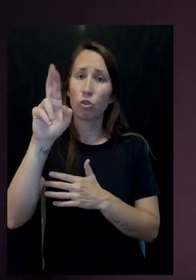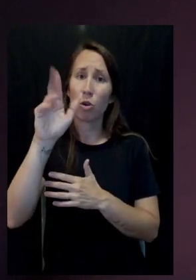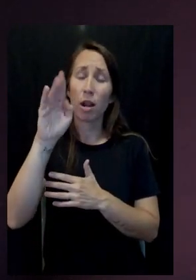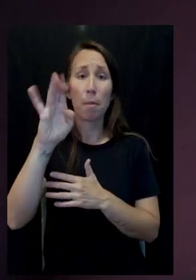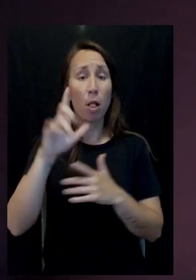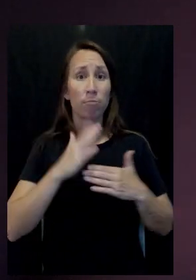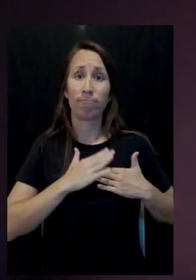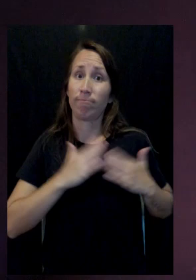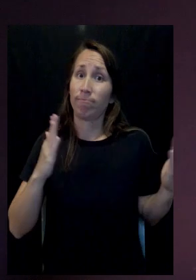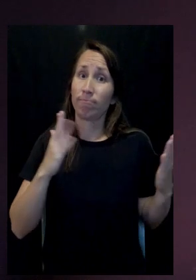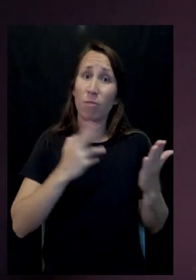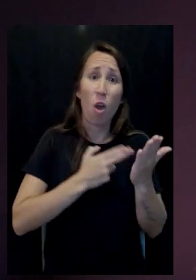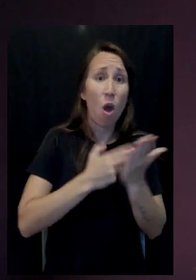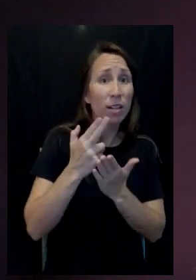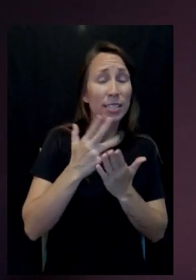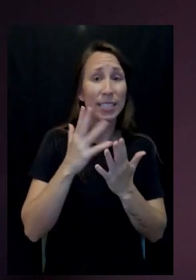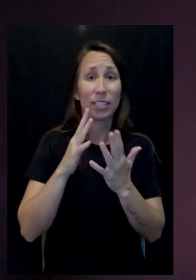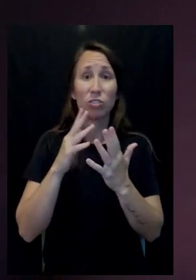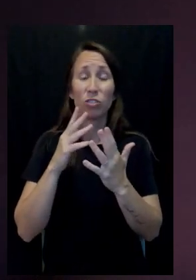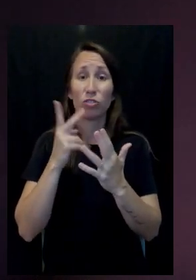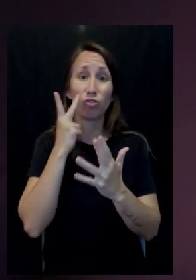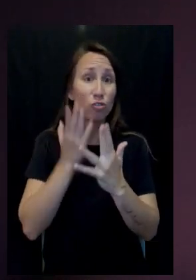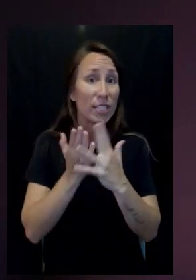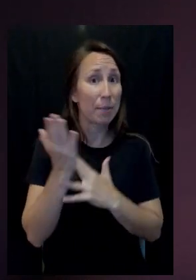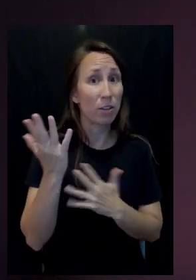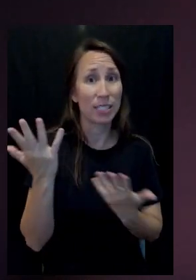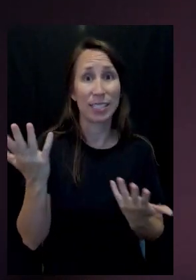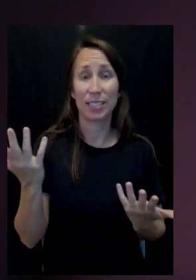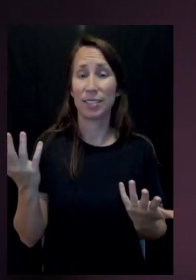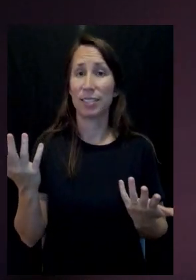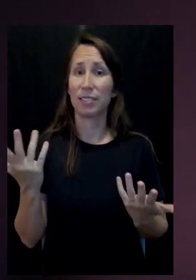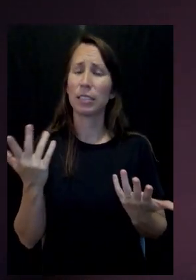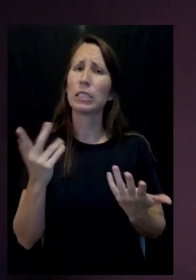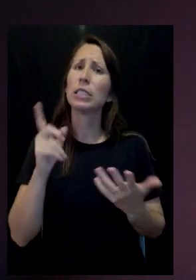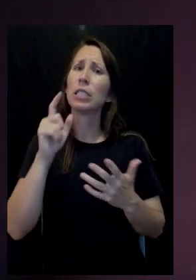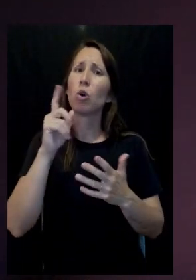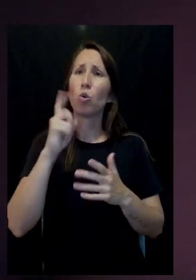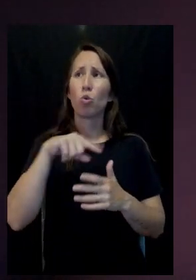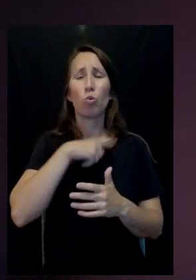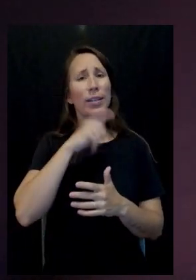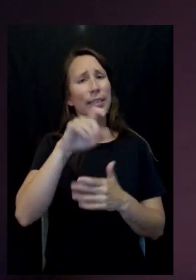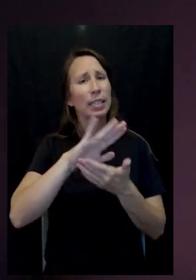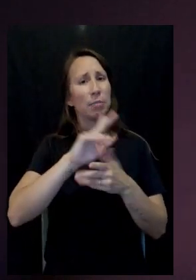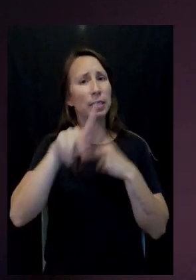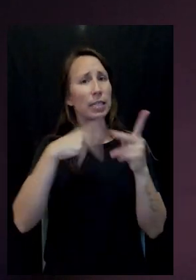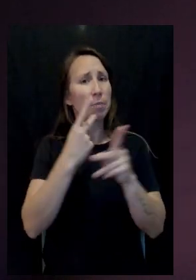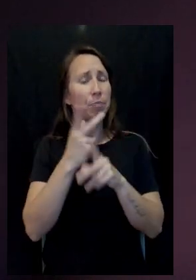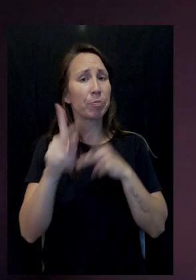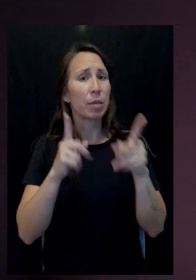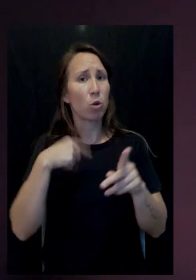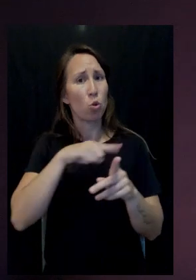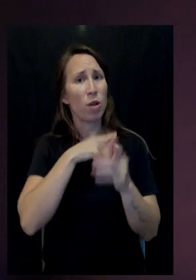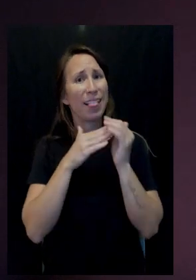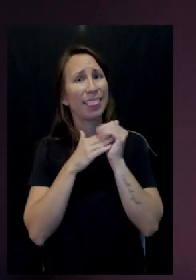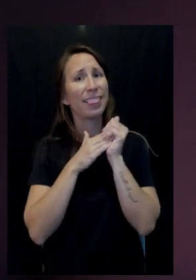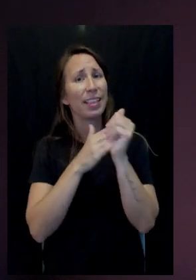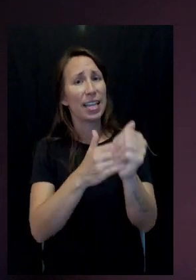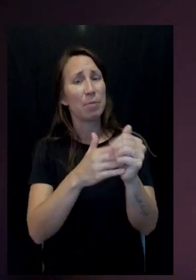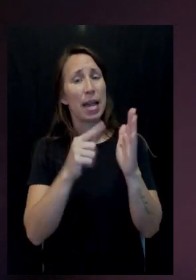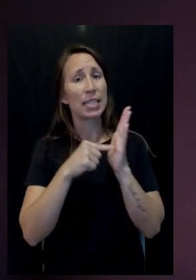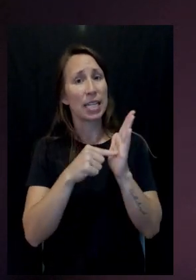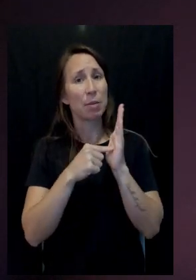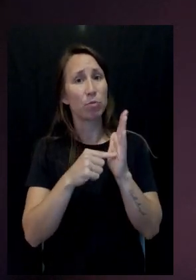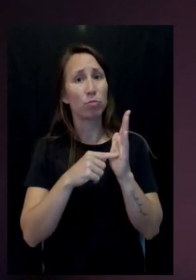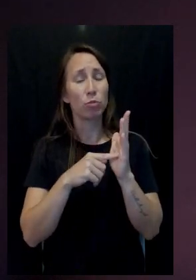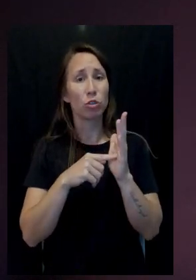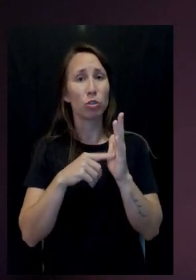Honesty, transparency. You know, we got to be the type of people, especially in the current age. We lead the example, be the leaders when it comes